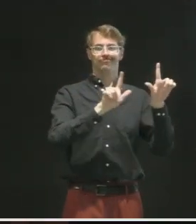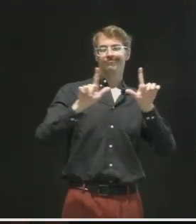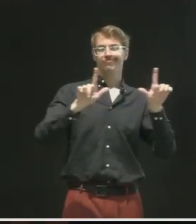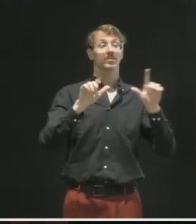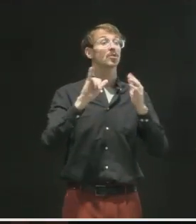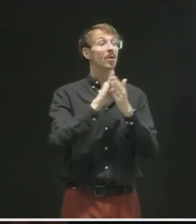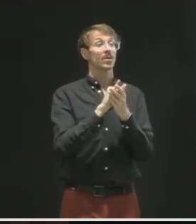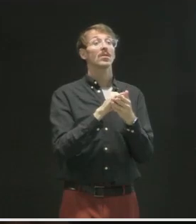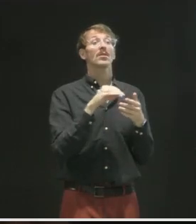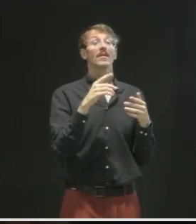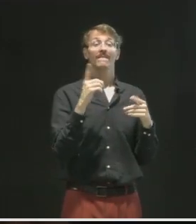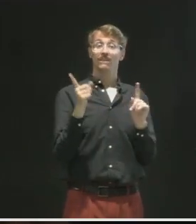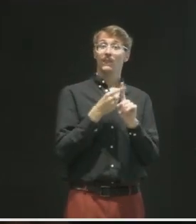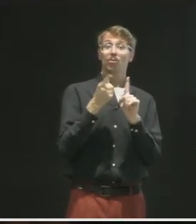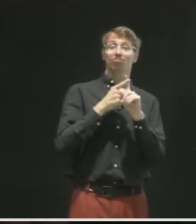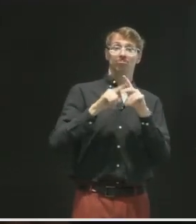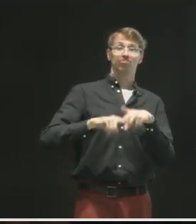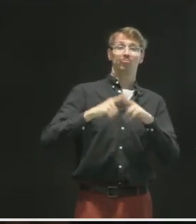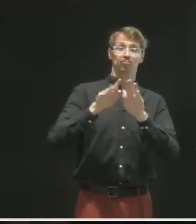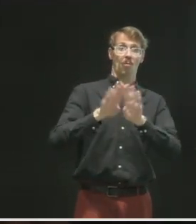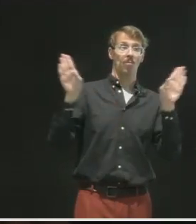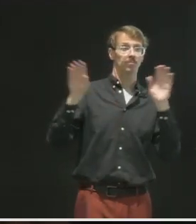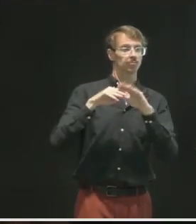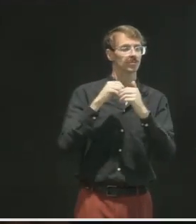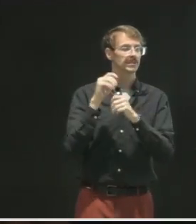business case. It gives, and it also makes